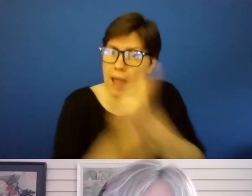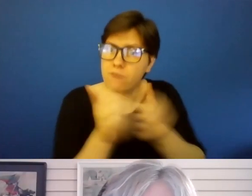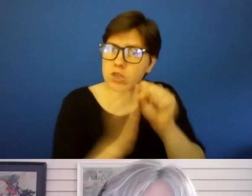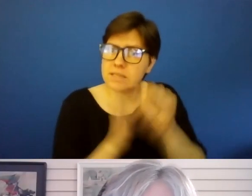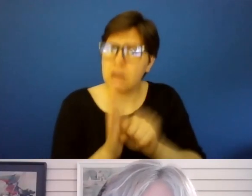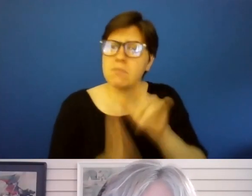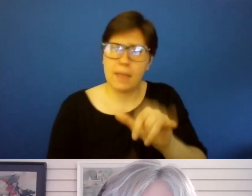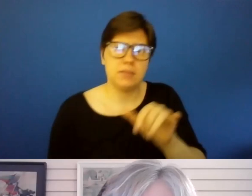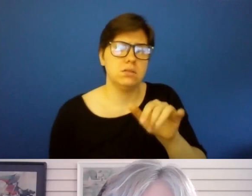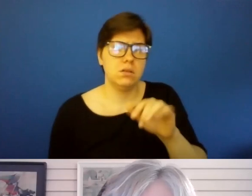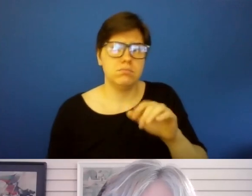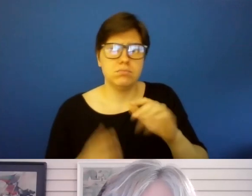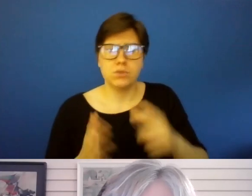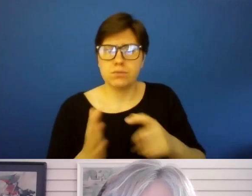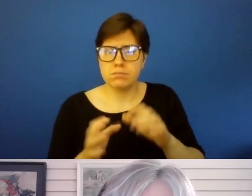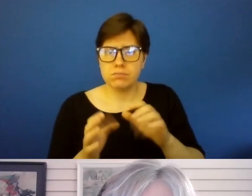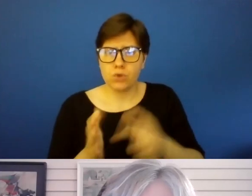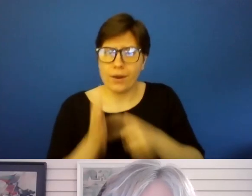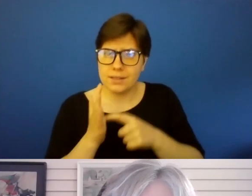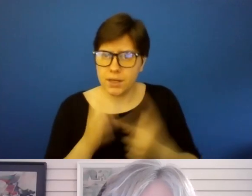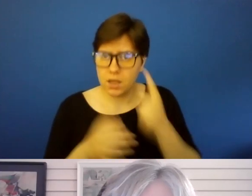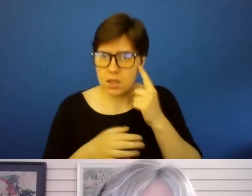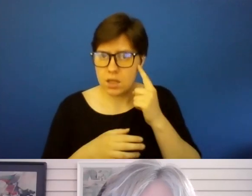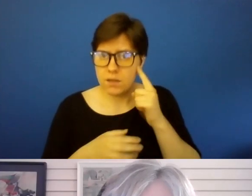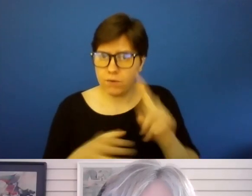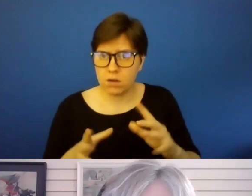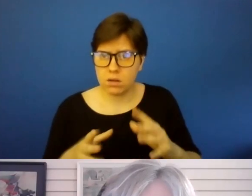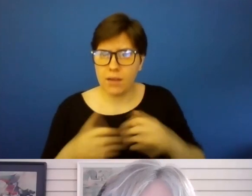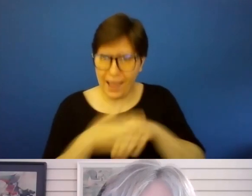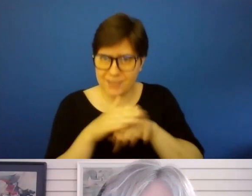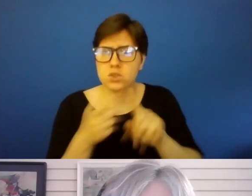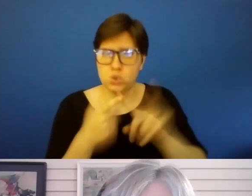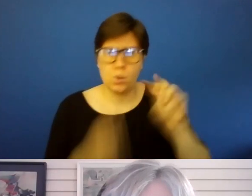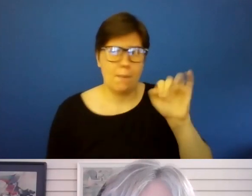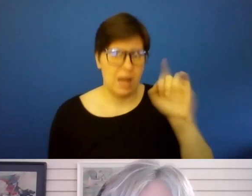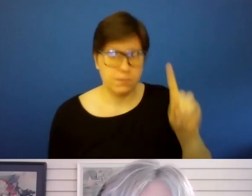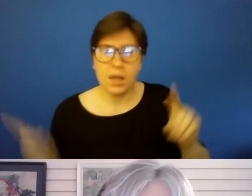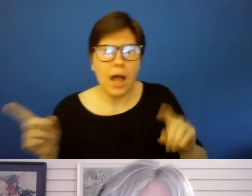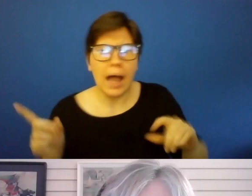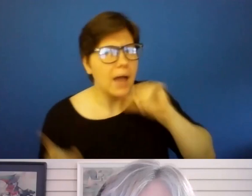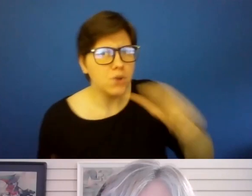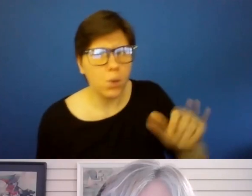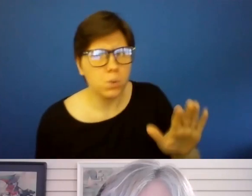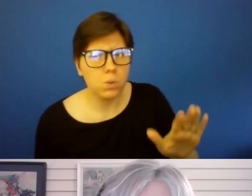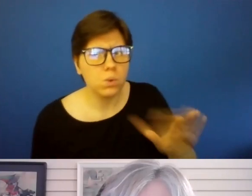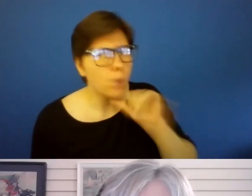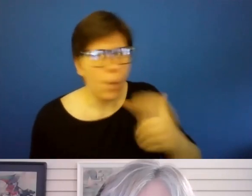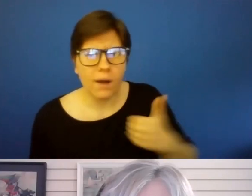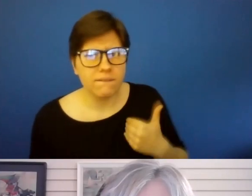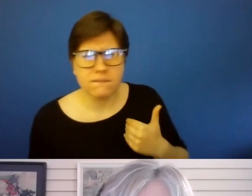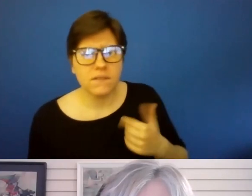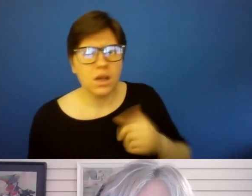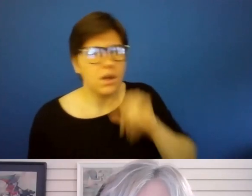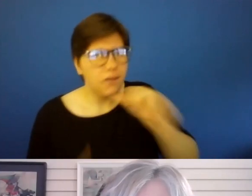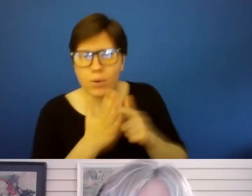eligibility criterion, right? So you have to be terminally ill to get access. But you don't, Thaddeus. You don't have to be terminally